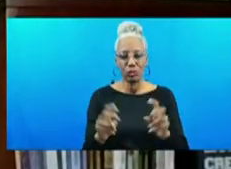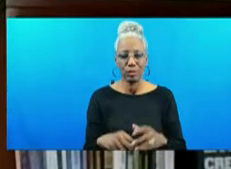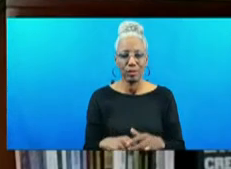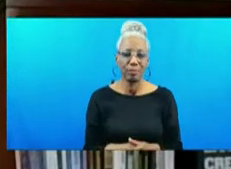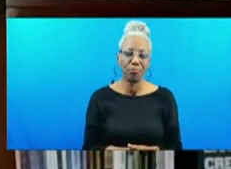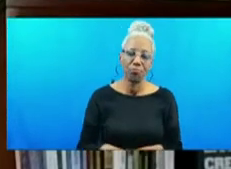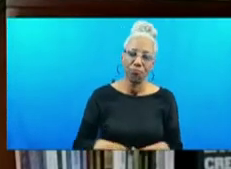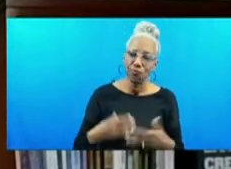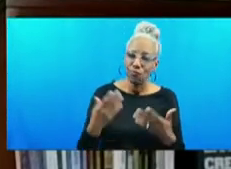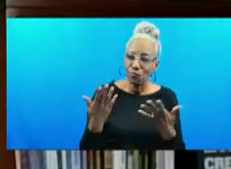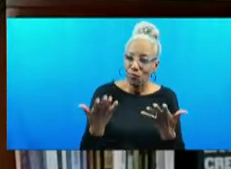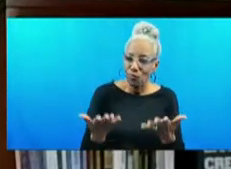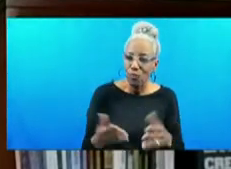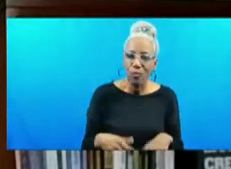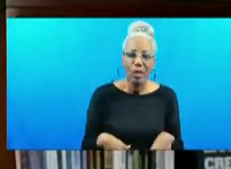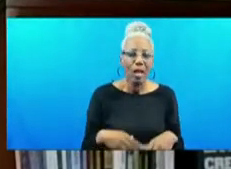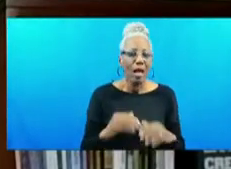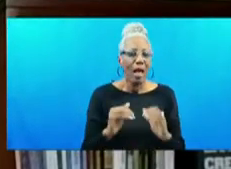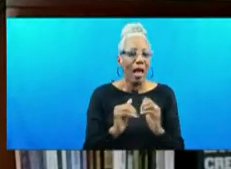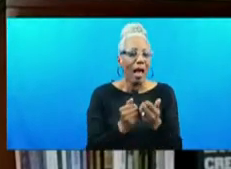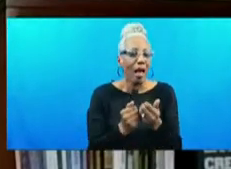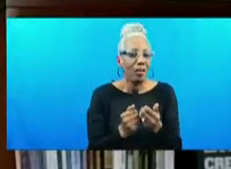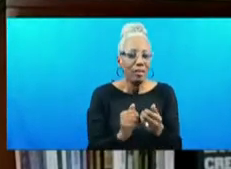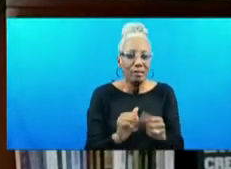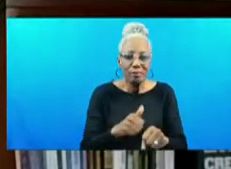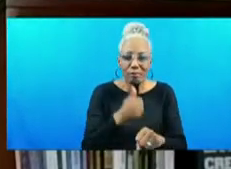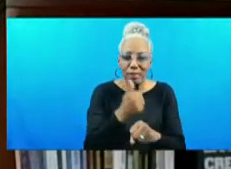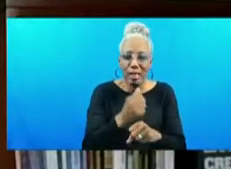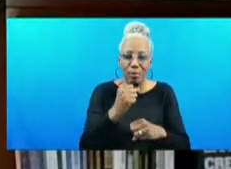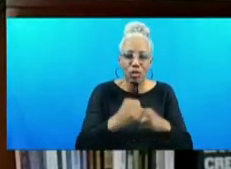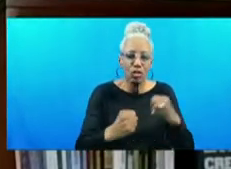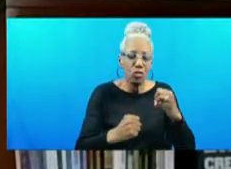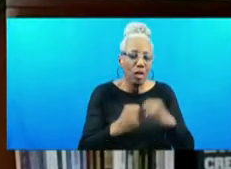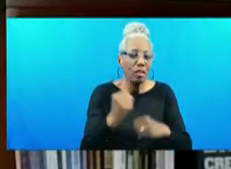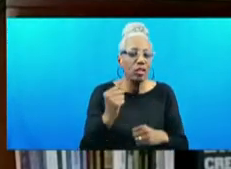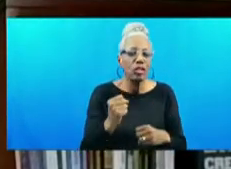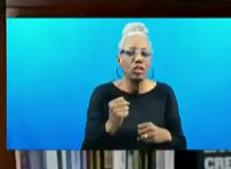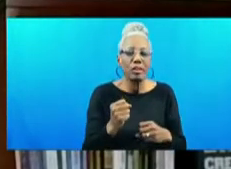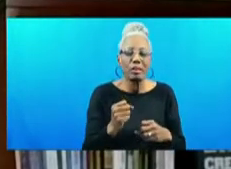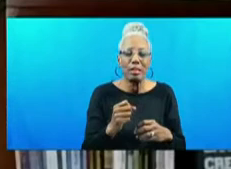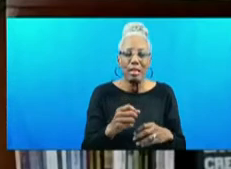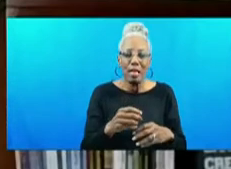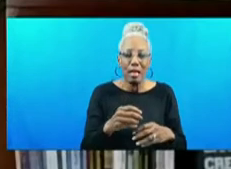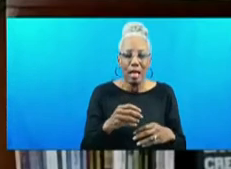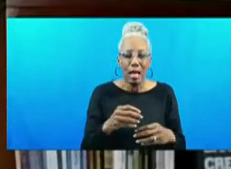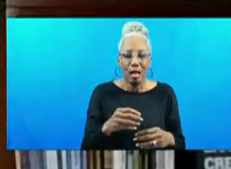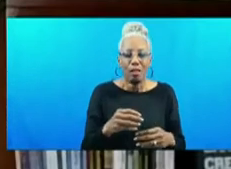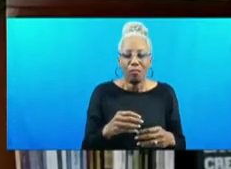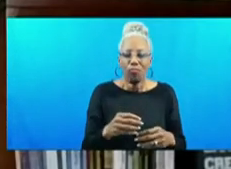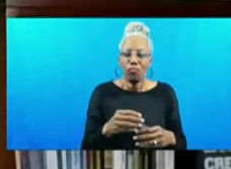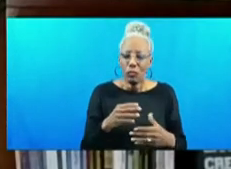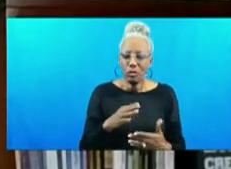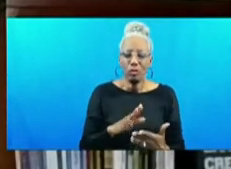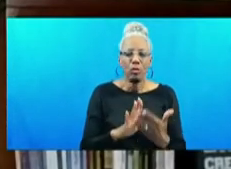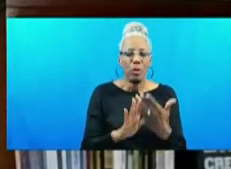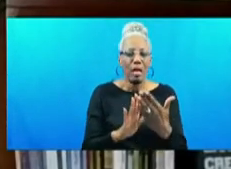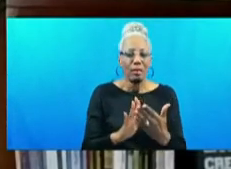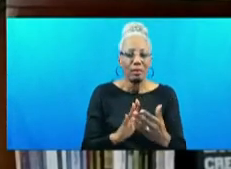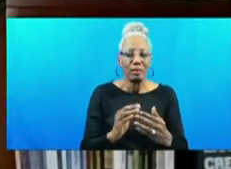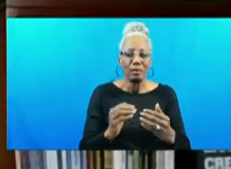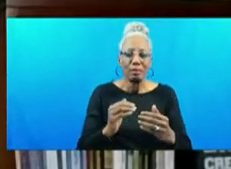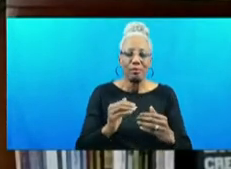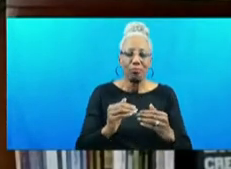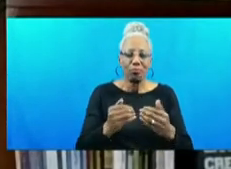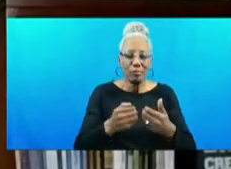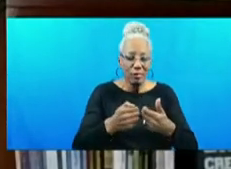to address the disruption and the disproportionality we see in student learning and suspension and everything else, to how do we make sure we